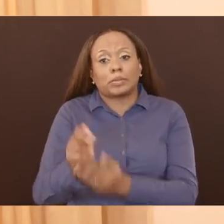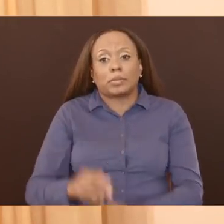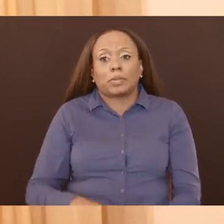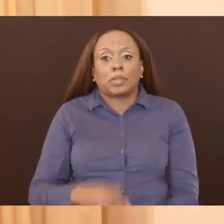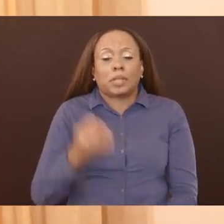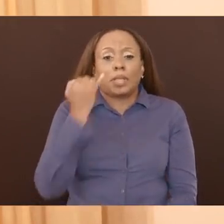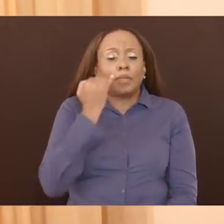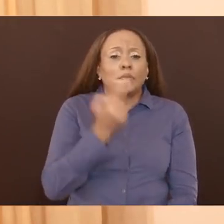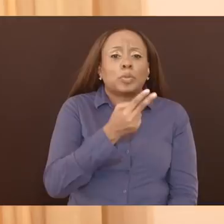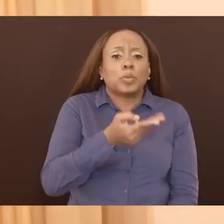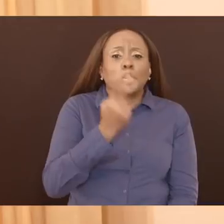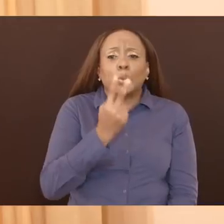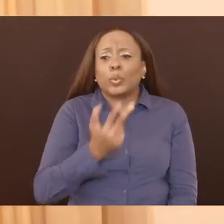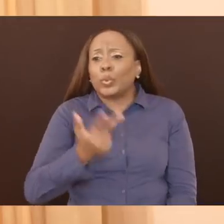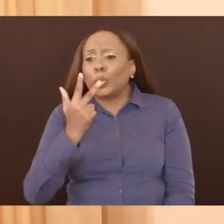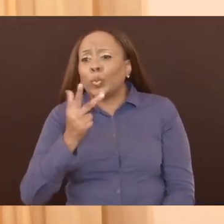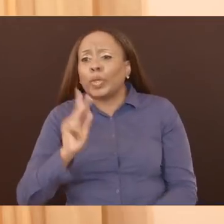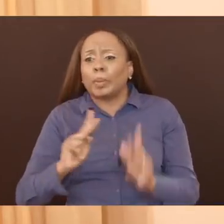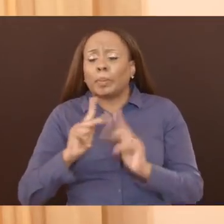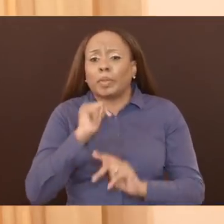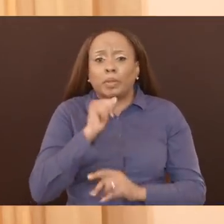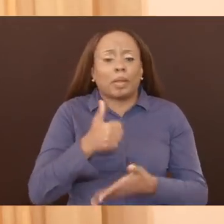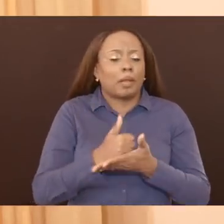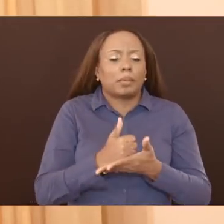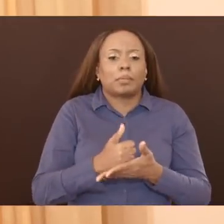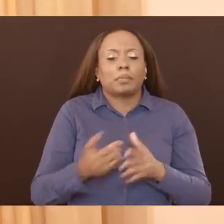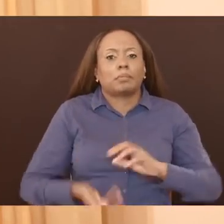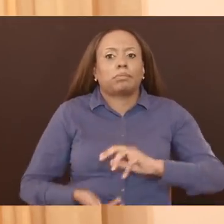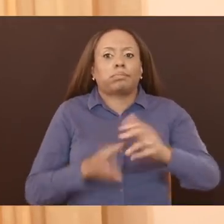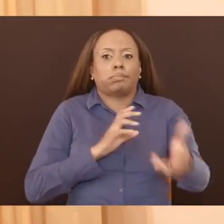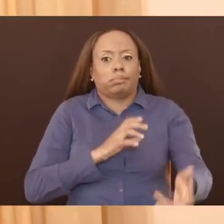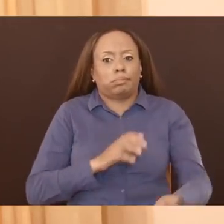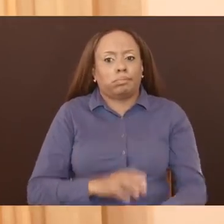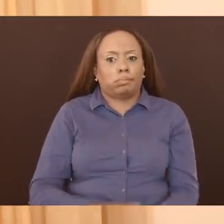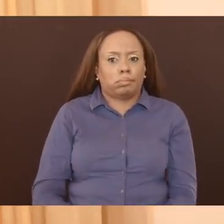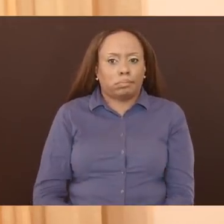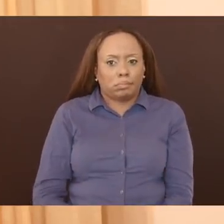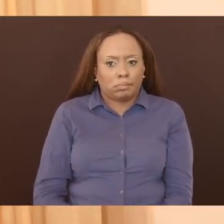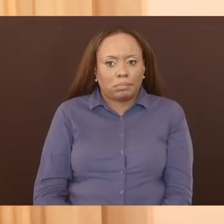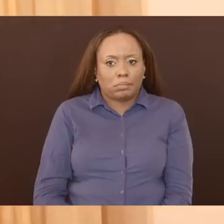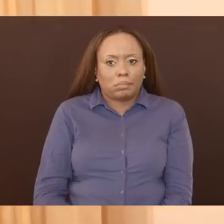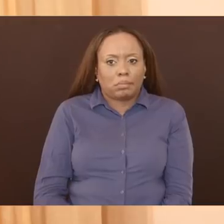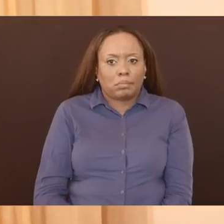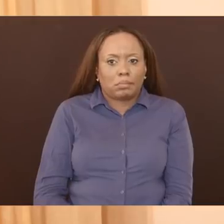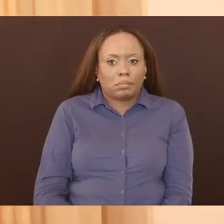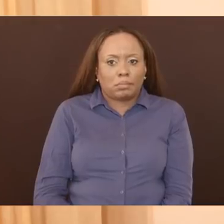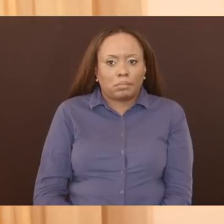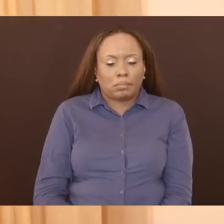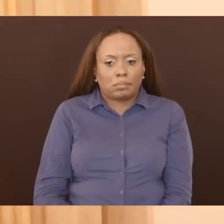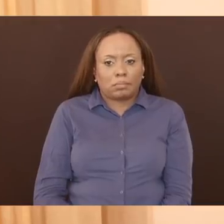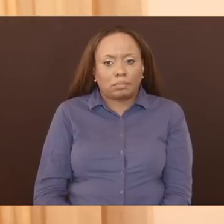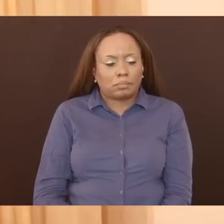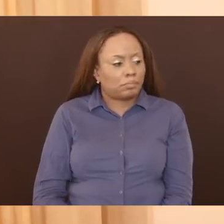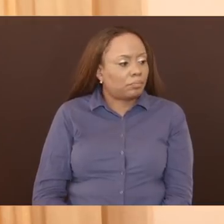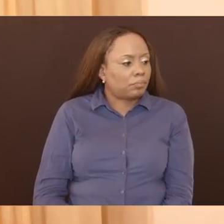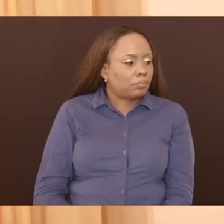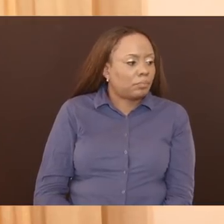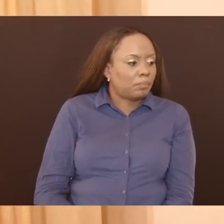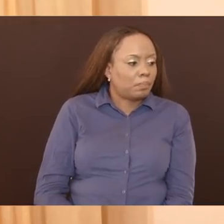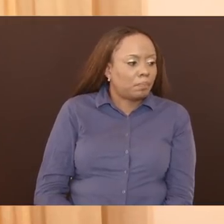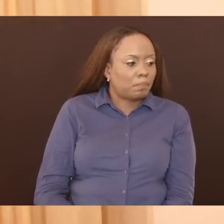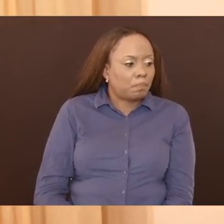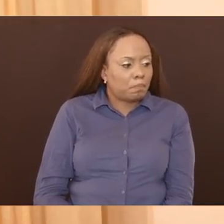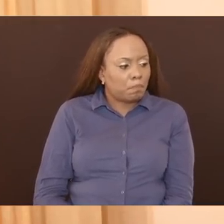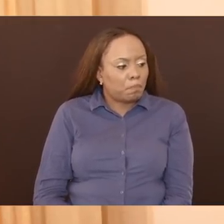not helping for this thing to get ahead of us. I repeat, the information on home isolation and home